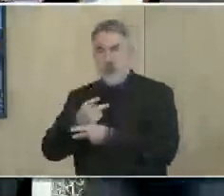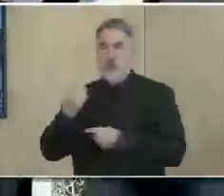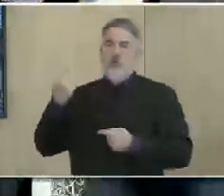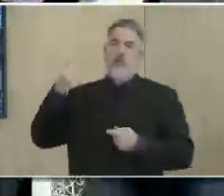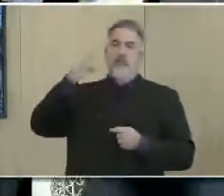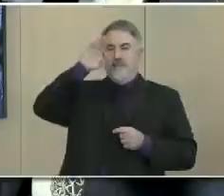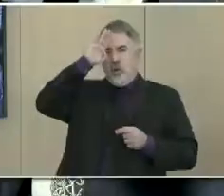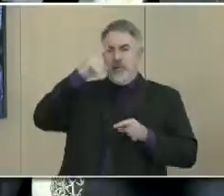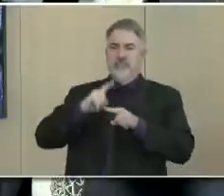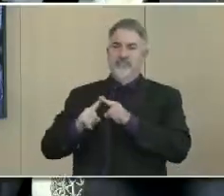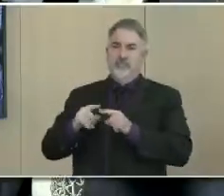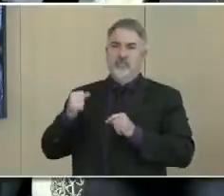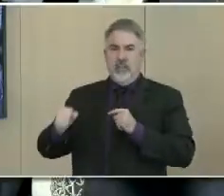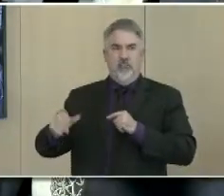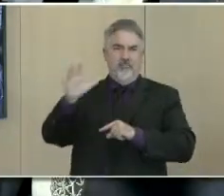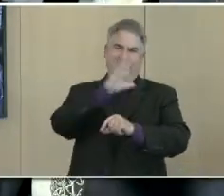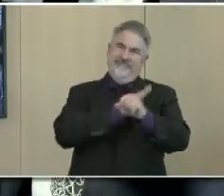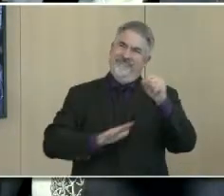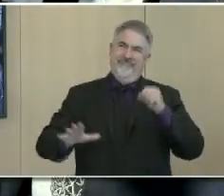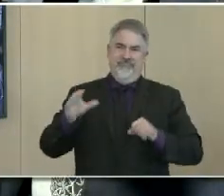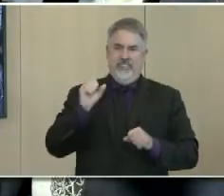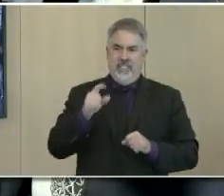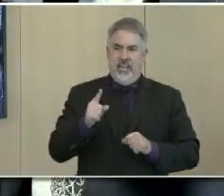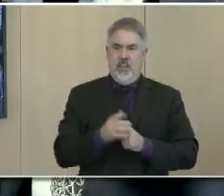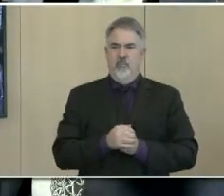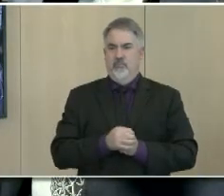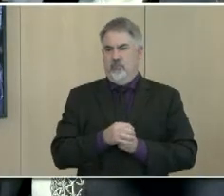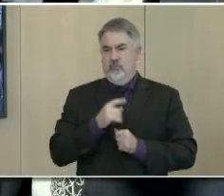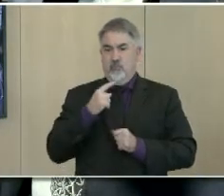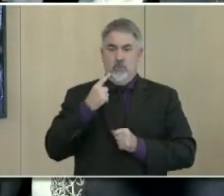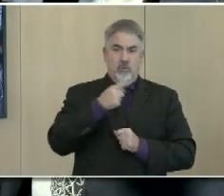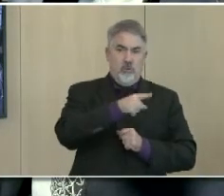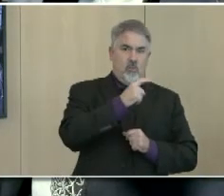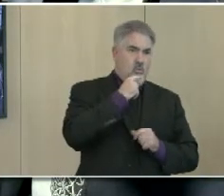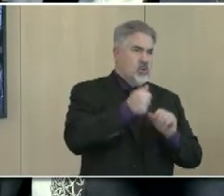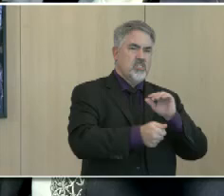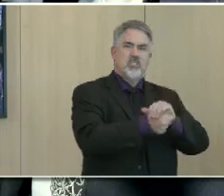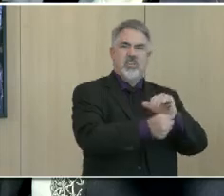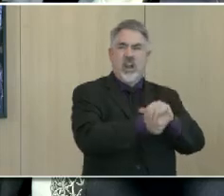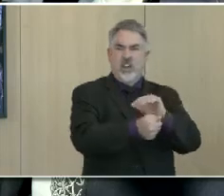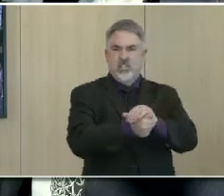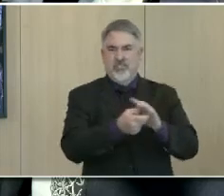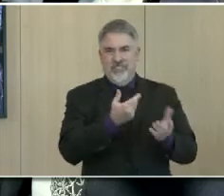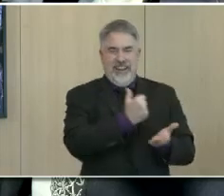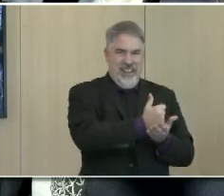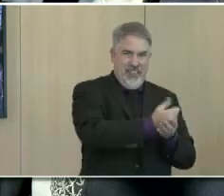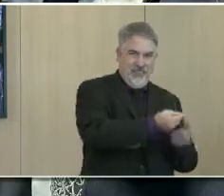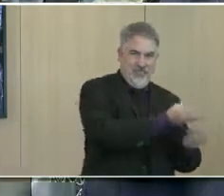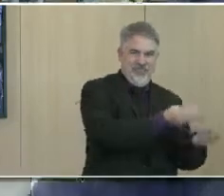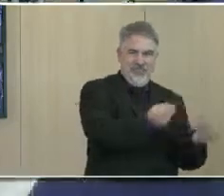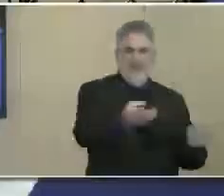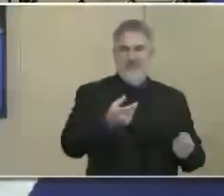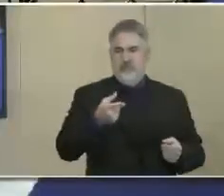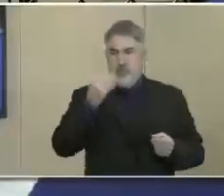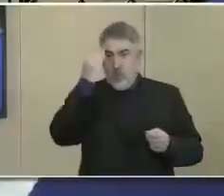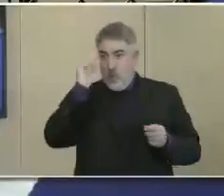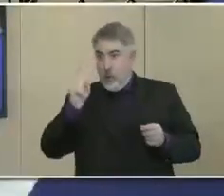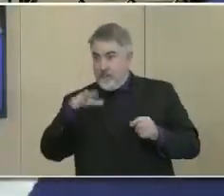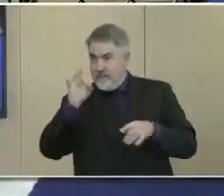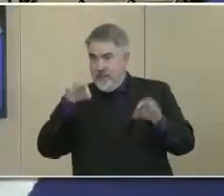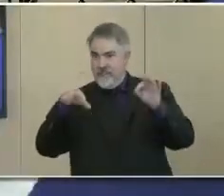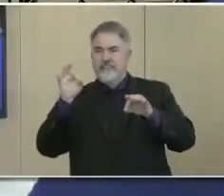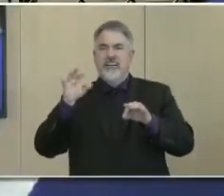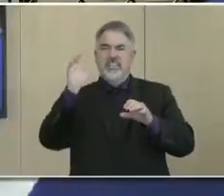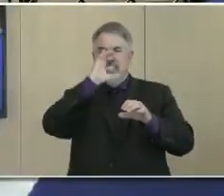out every single day encountering the unsheltered, making sure that they know available services that are there, screening for individuals with